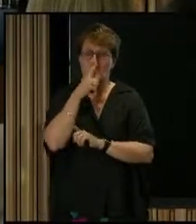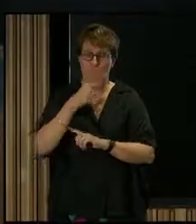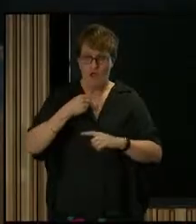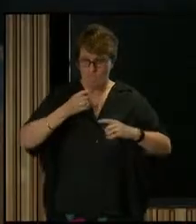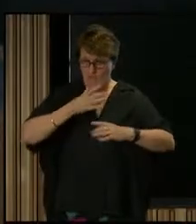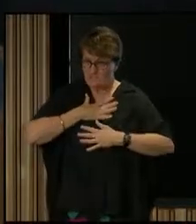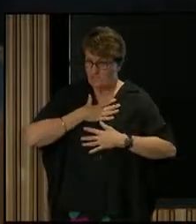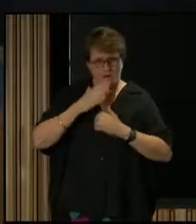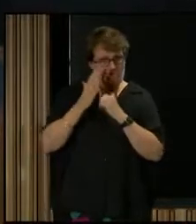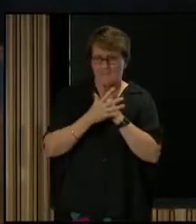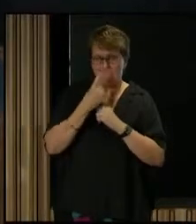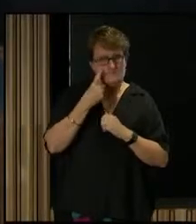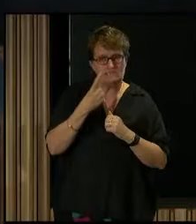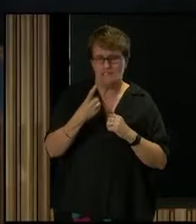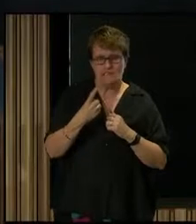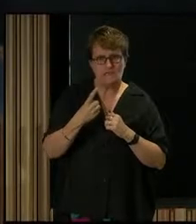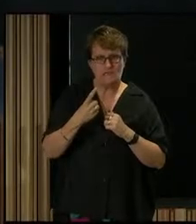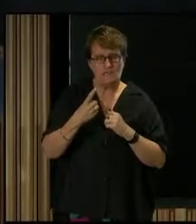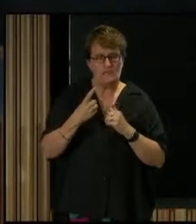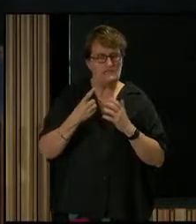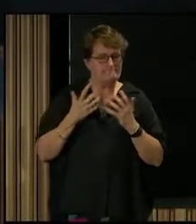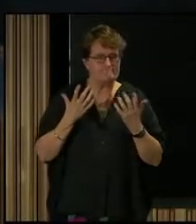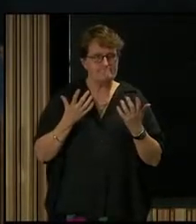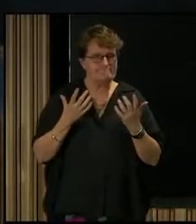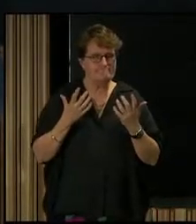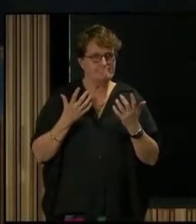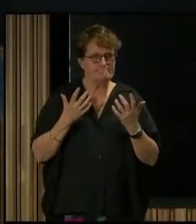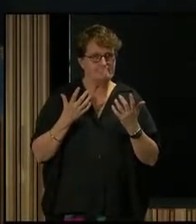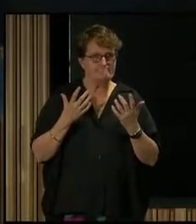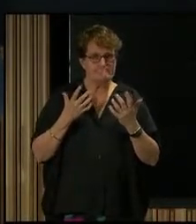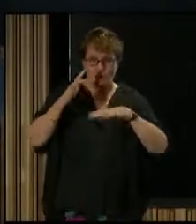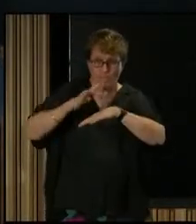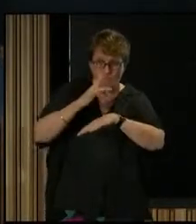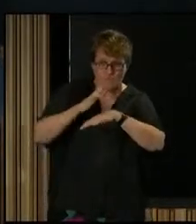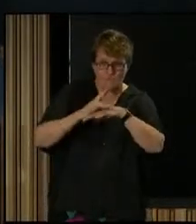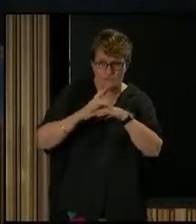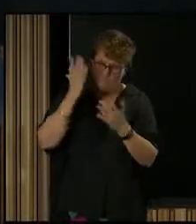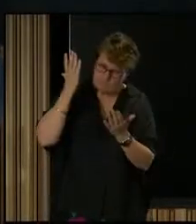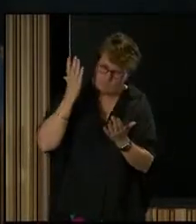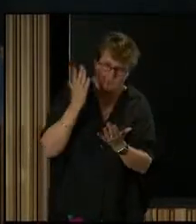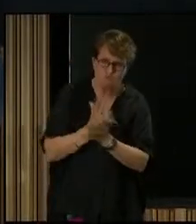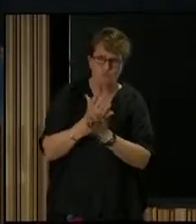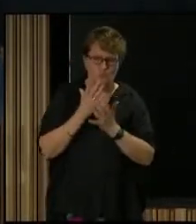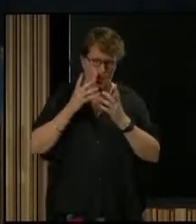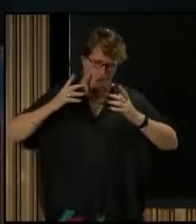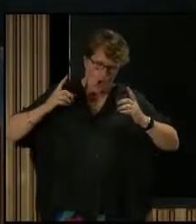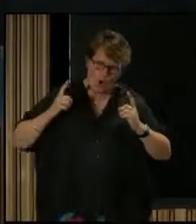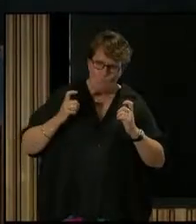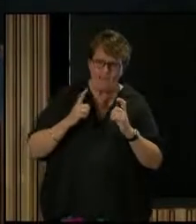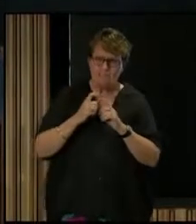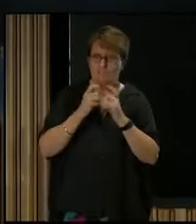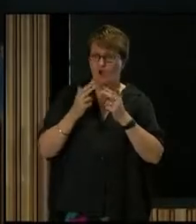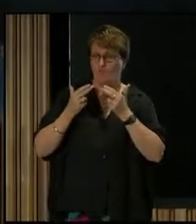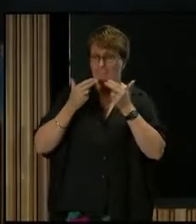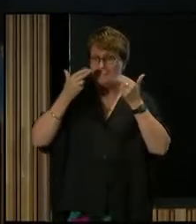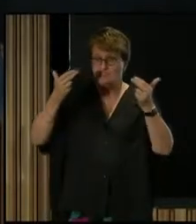have never seen a version that I felt was stuck to the integrity of the complexity of the song. We